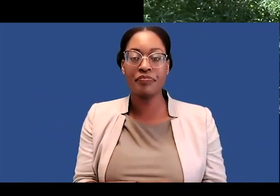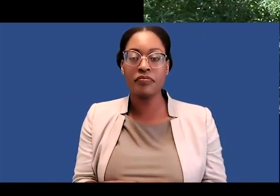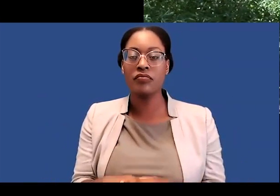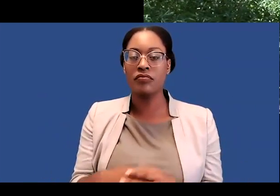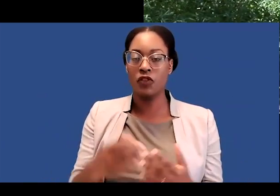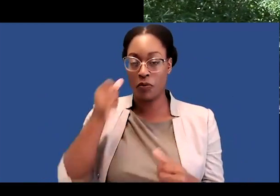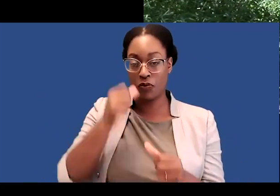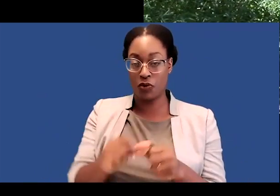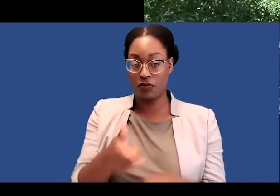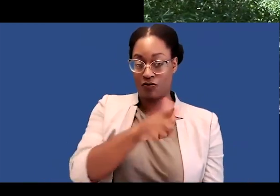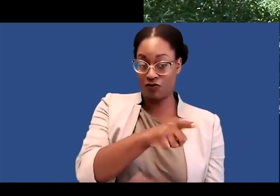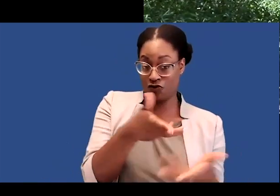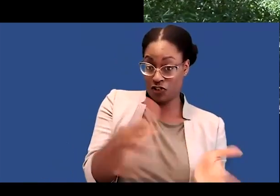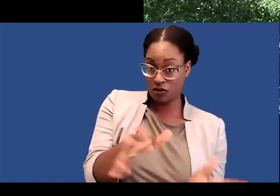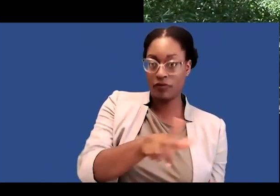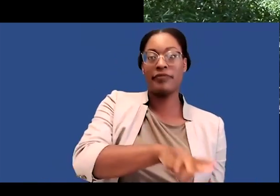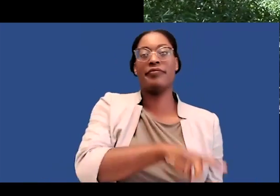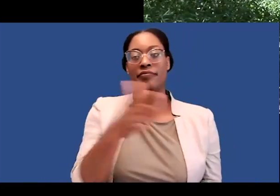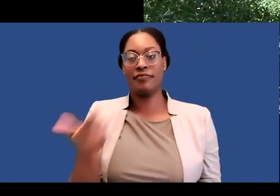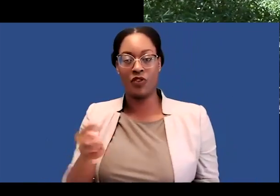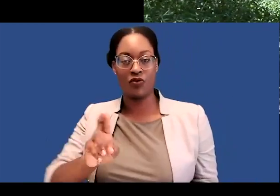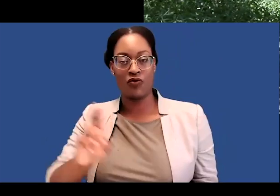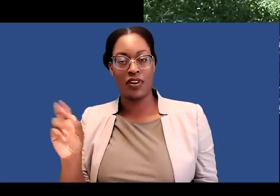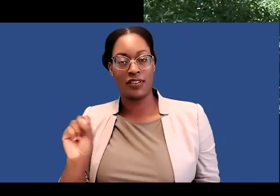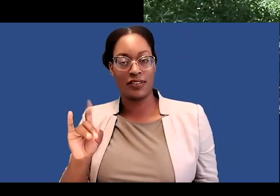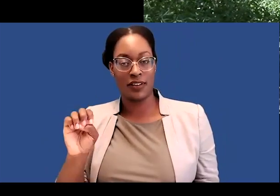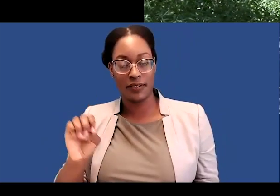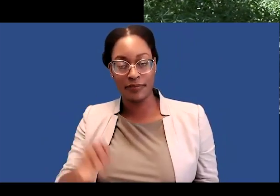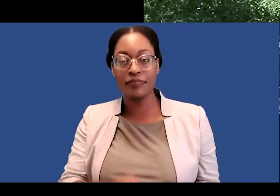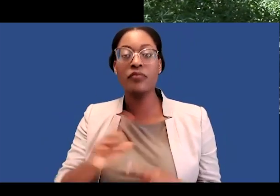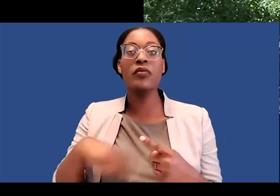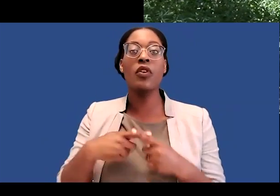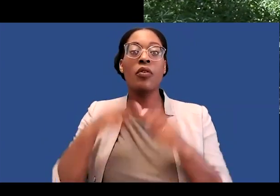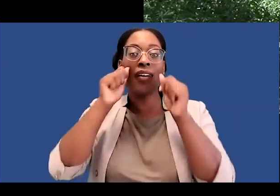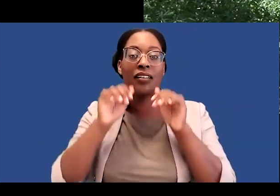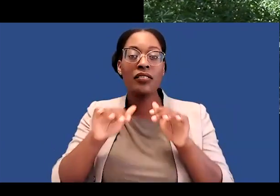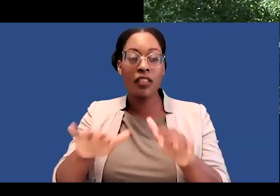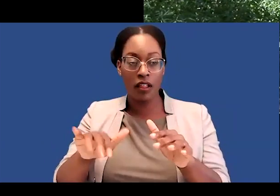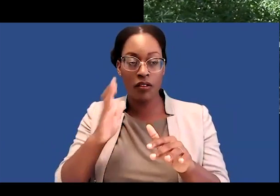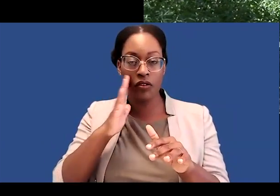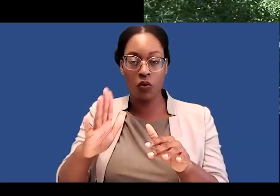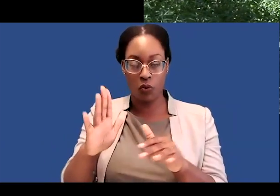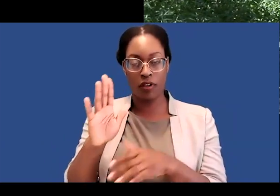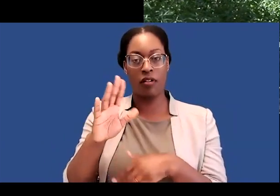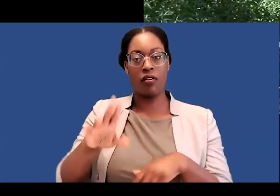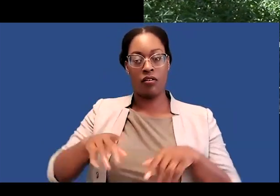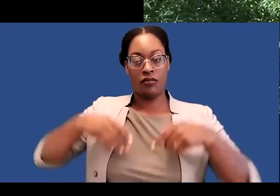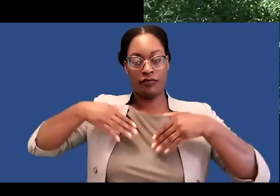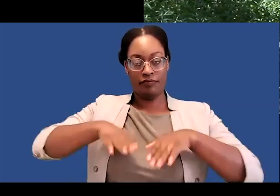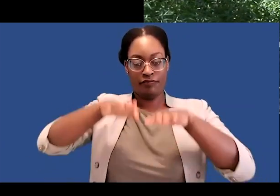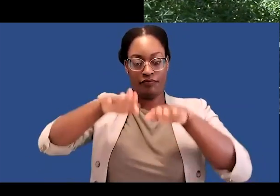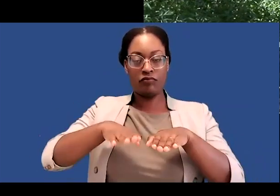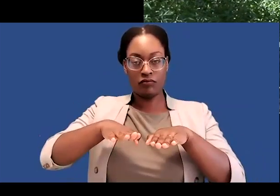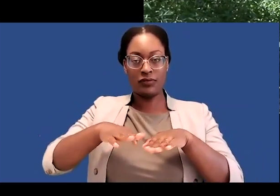Remember, these are all your modification poses. We're going to exhale, fold forward using the hand on the right knee